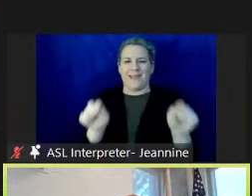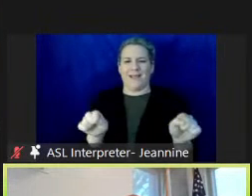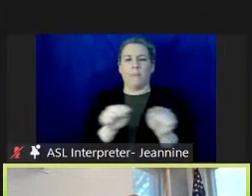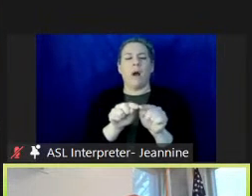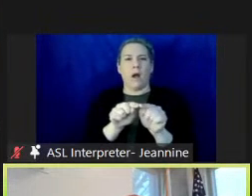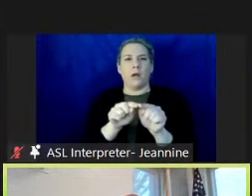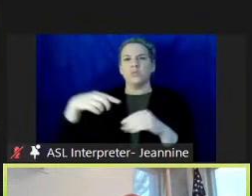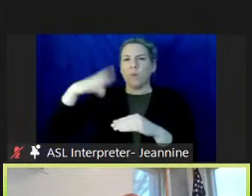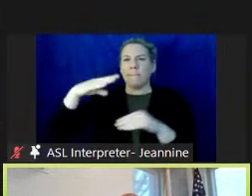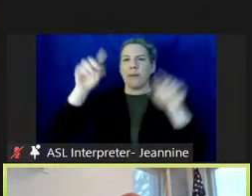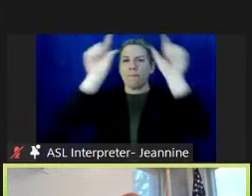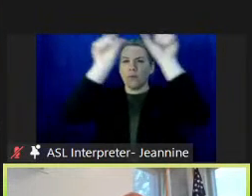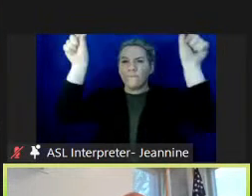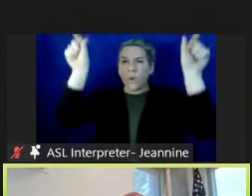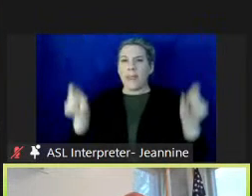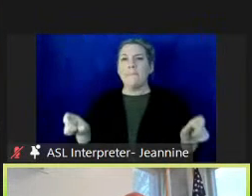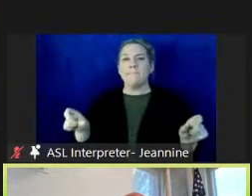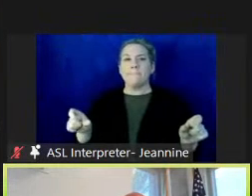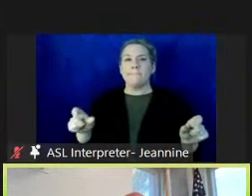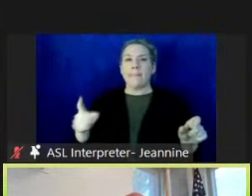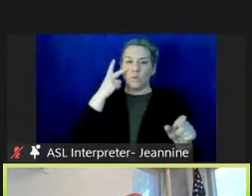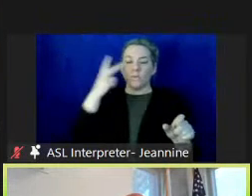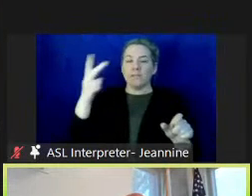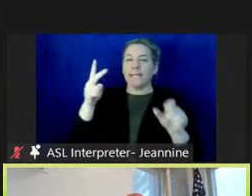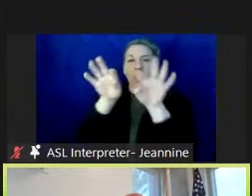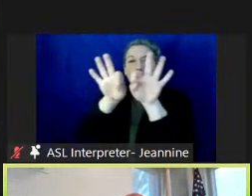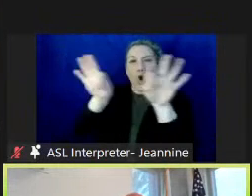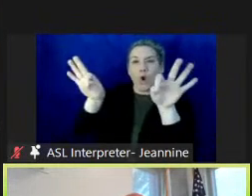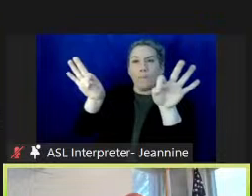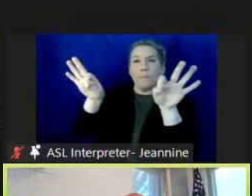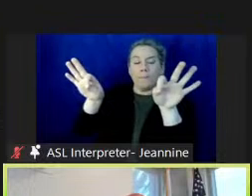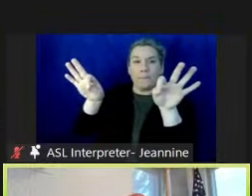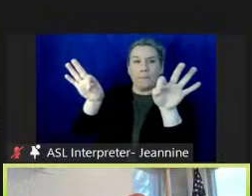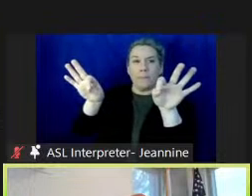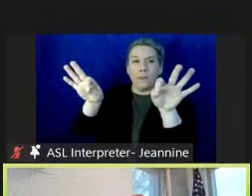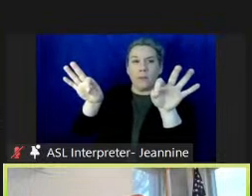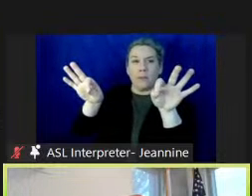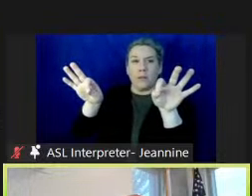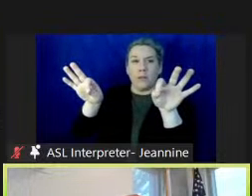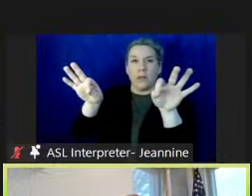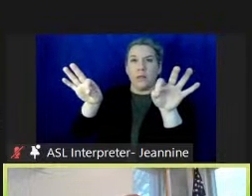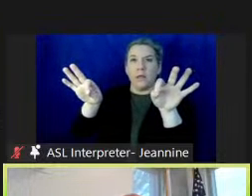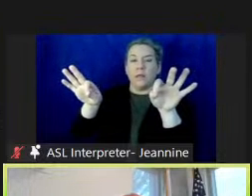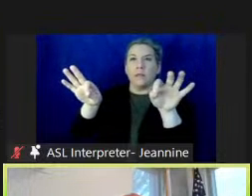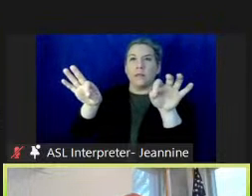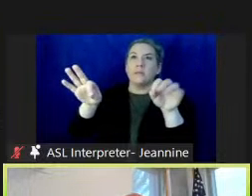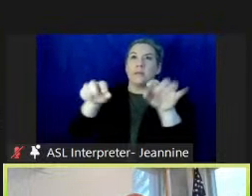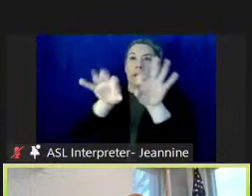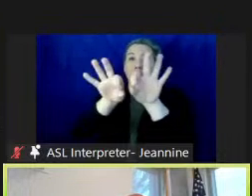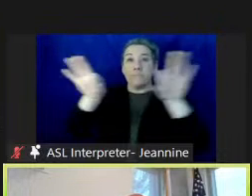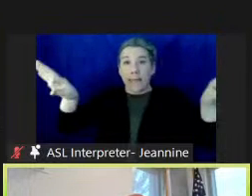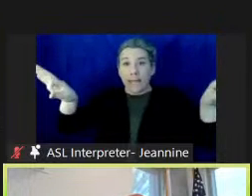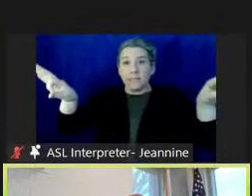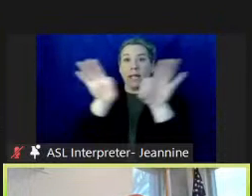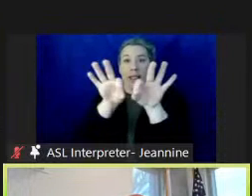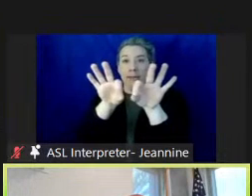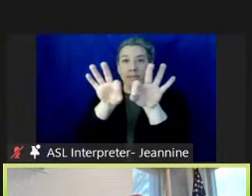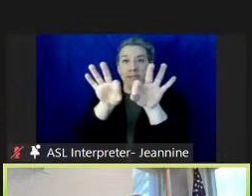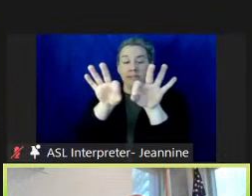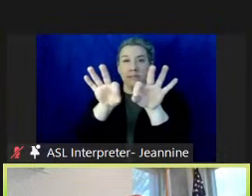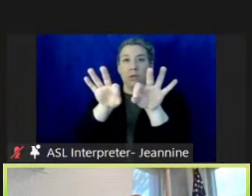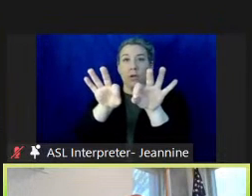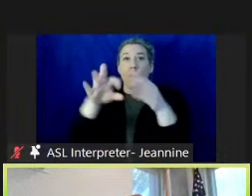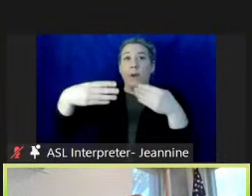there's going to be basically an arm that articulates, expands, and collapses. When an outward opening door opens with the self-closing